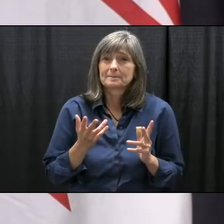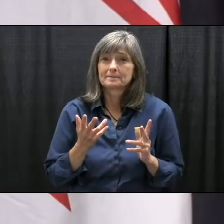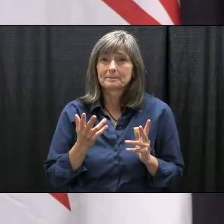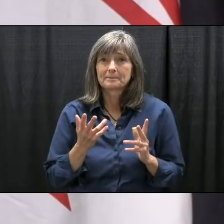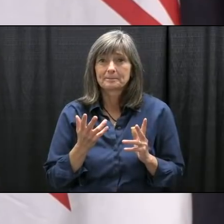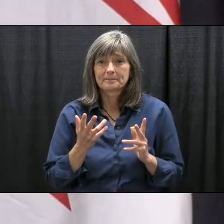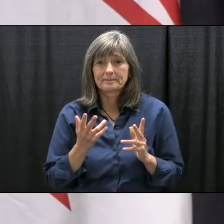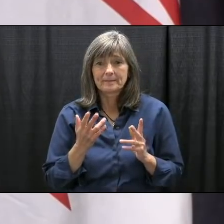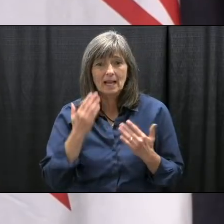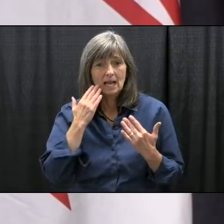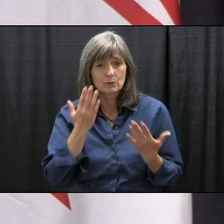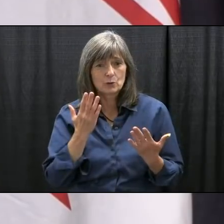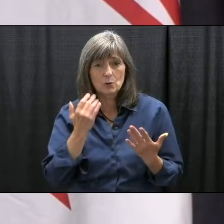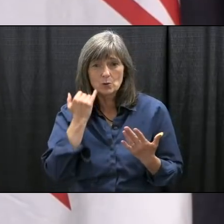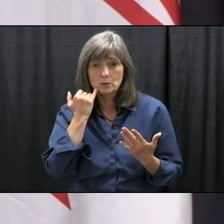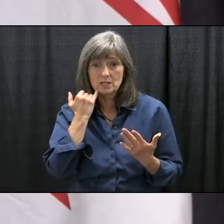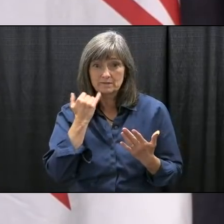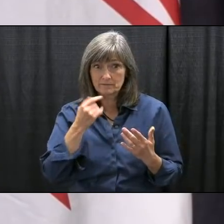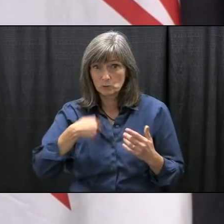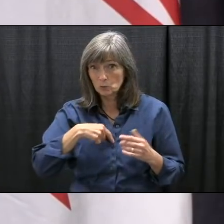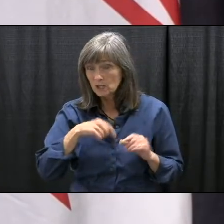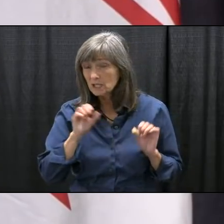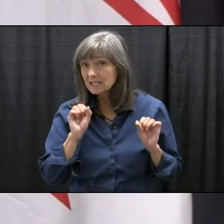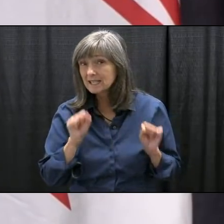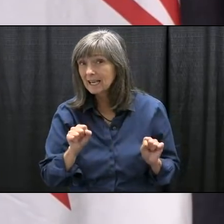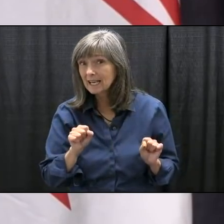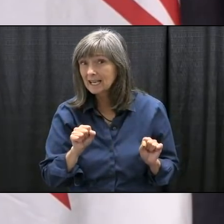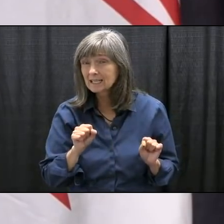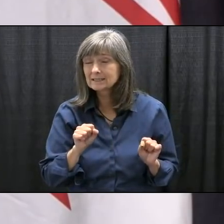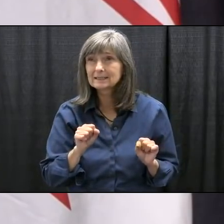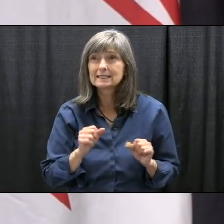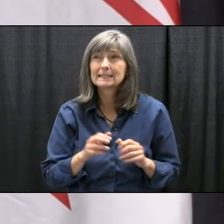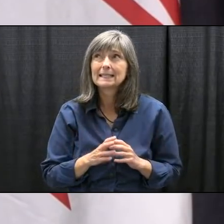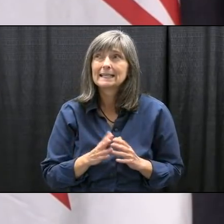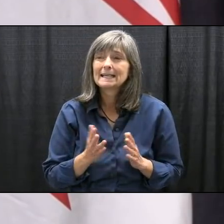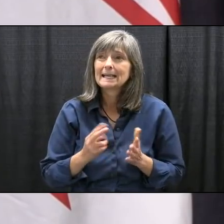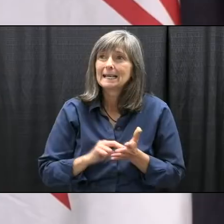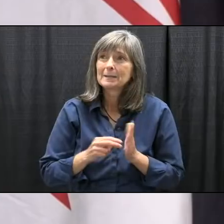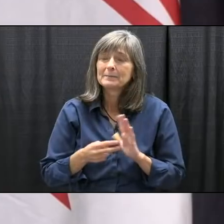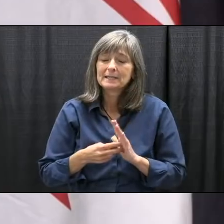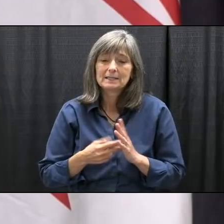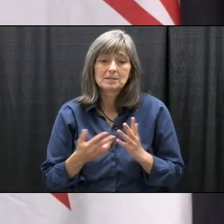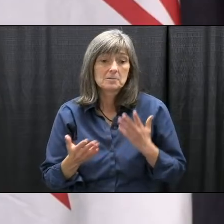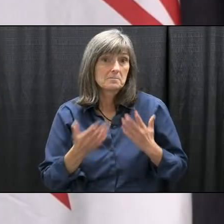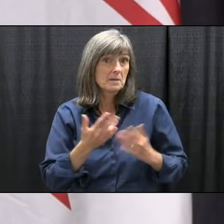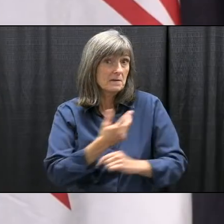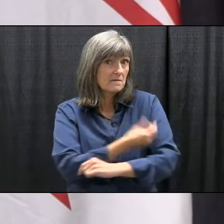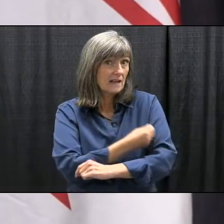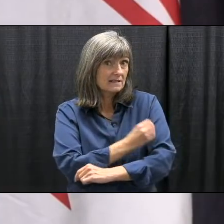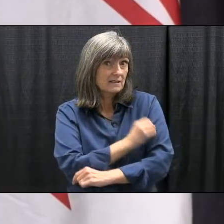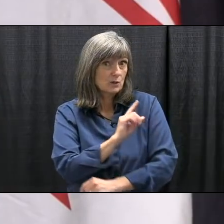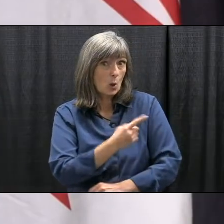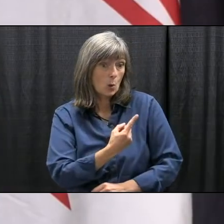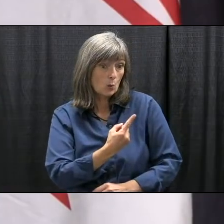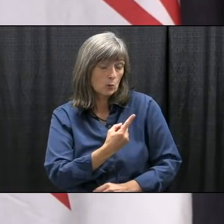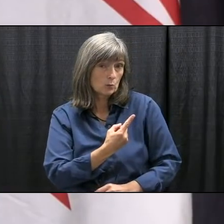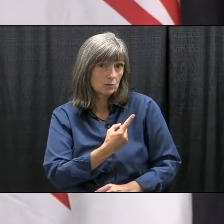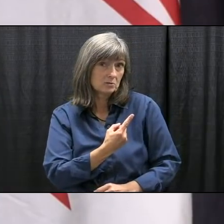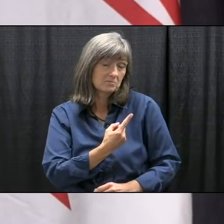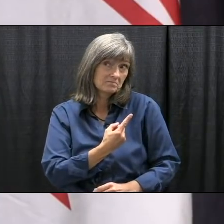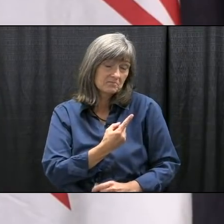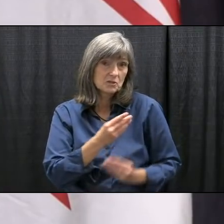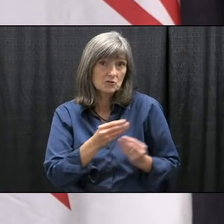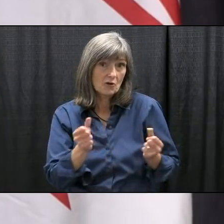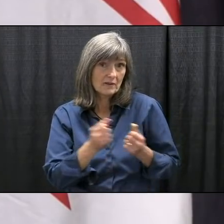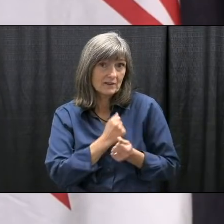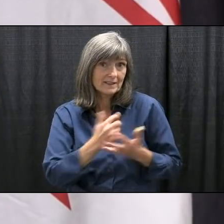a realistic goal. In other words, what we're trying to say is that maybe vaccines alone is not the answer, but the vaccines are